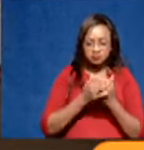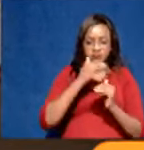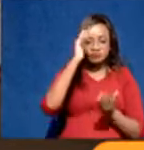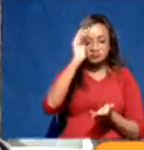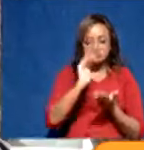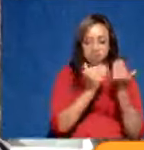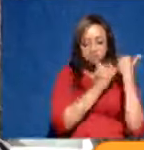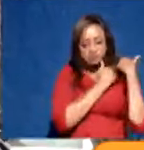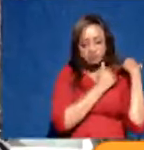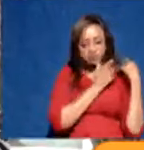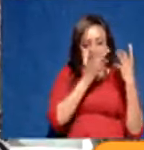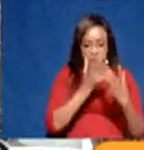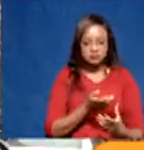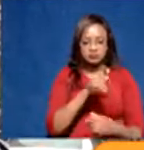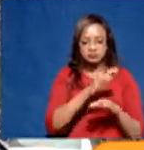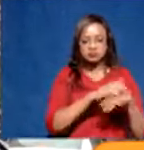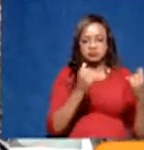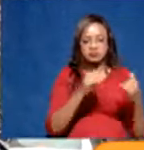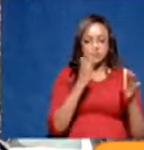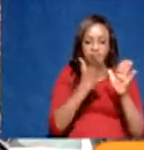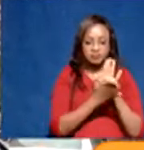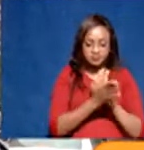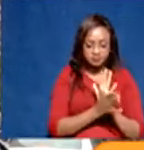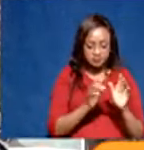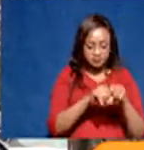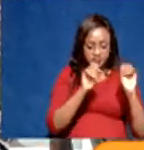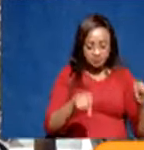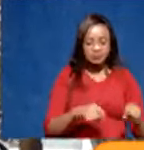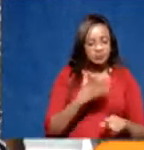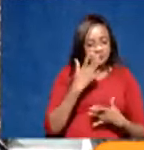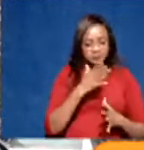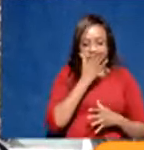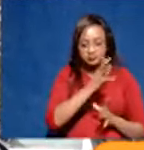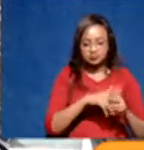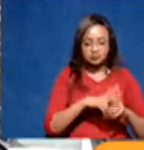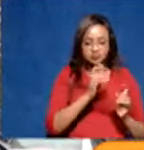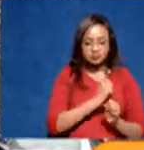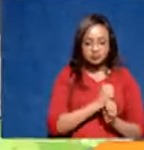e-filing system that is already in use. Chemutai Goin, Citizen TV.